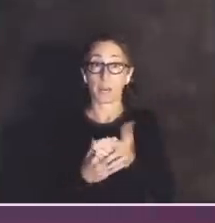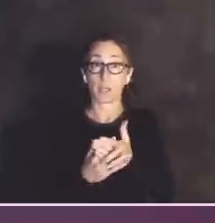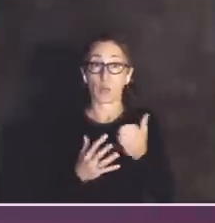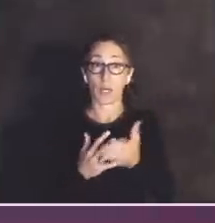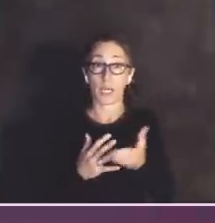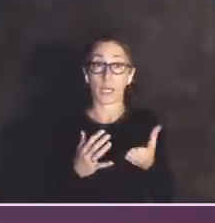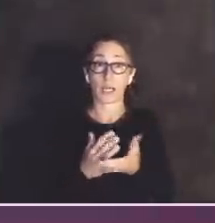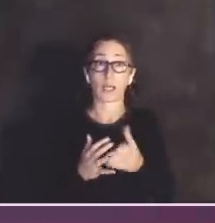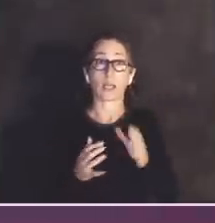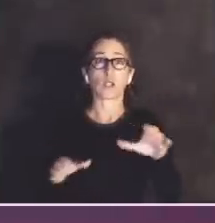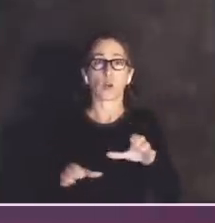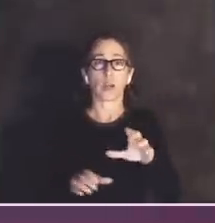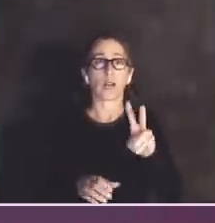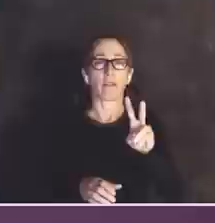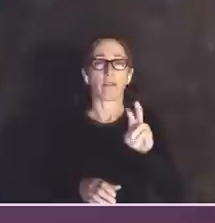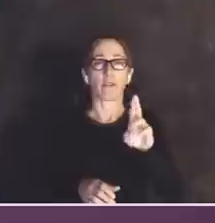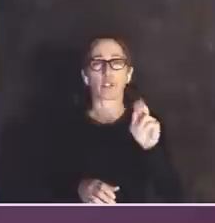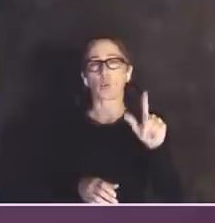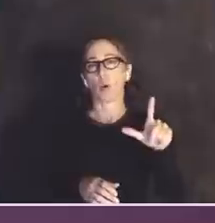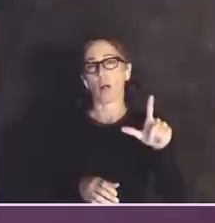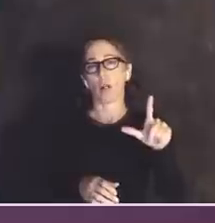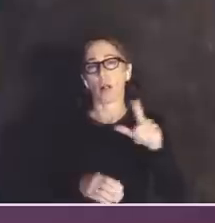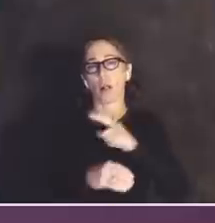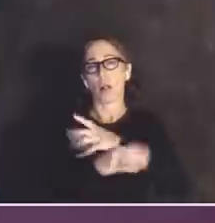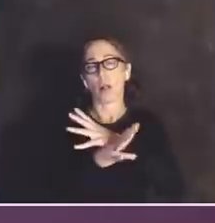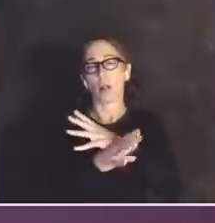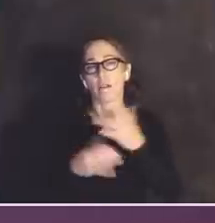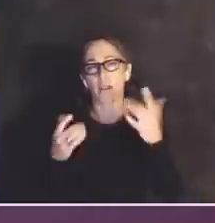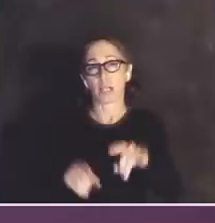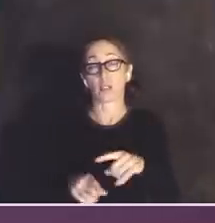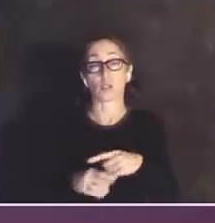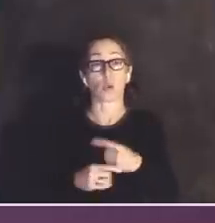virtual events. So just a minute ago,